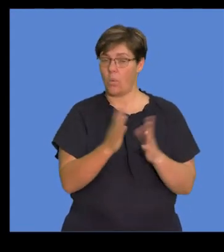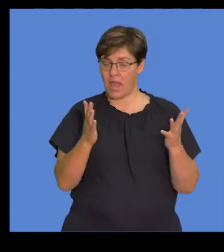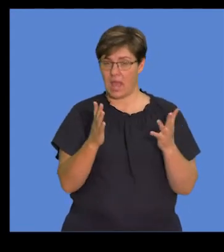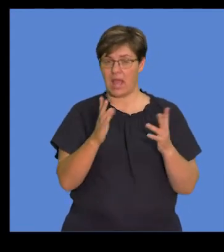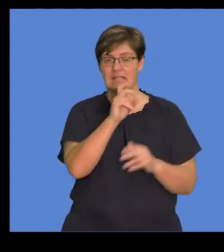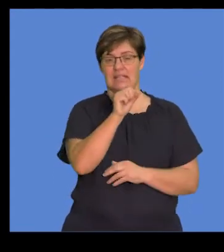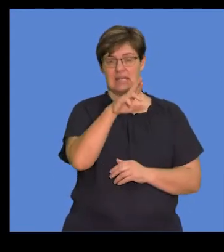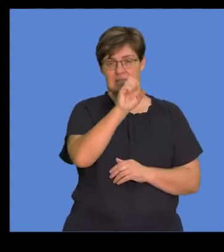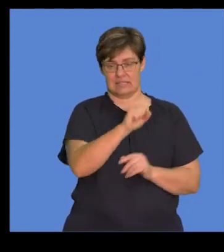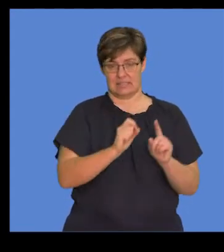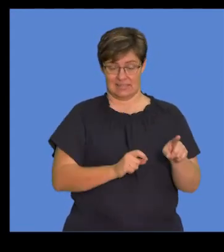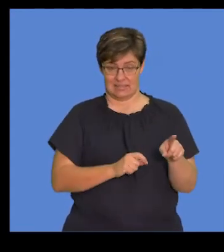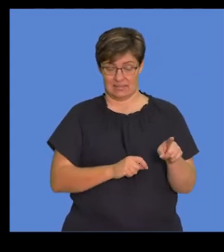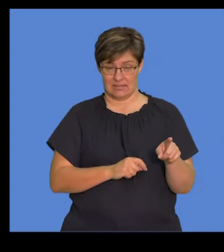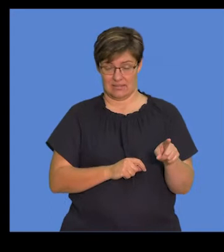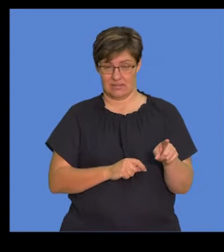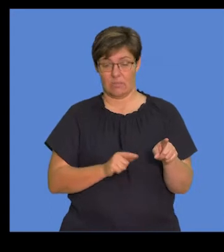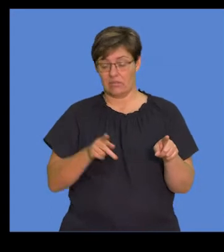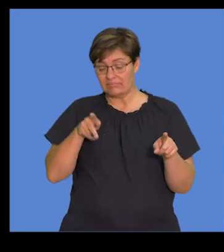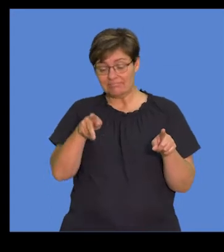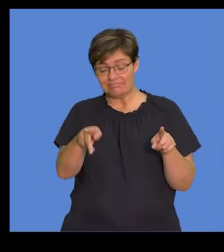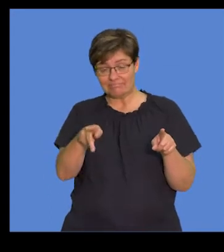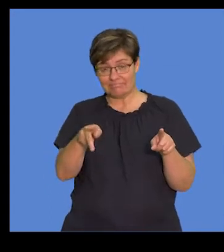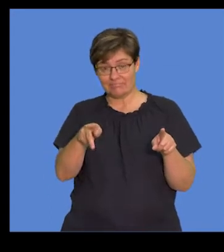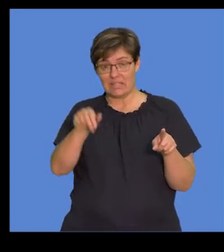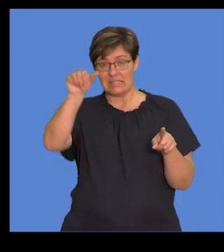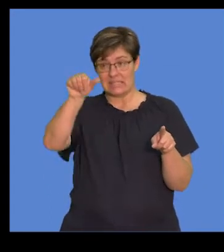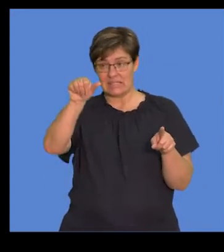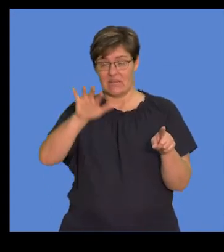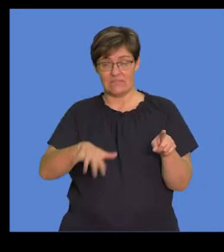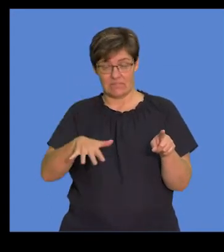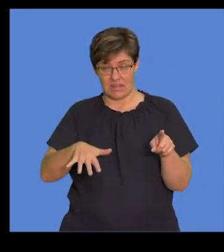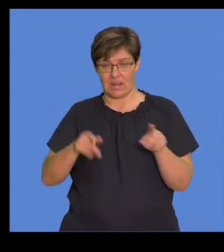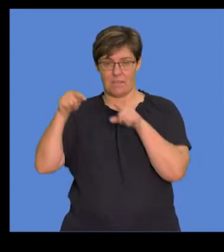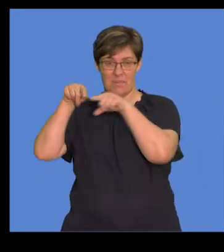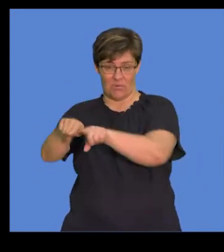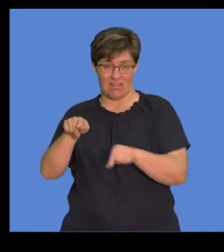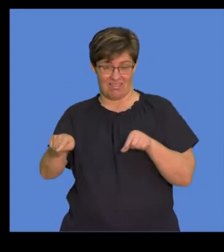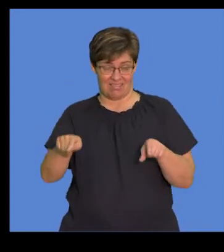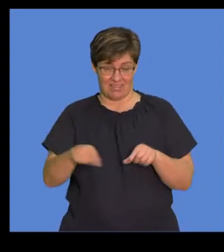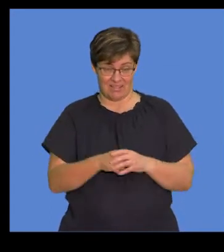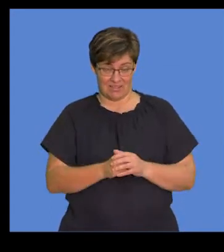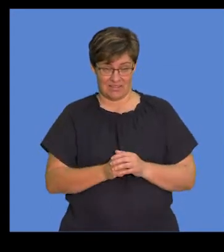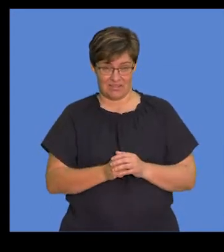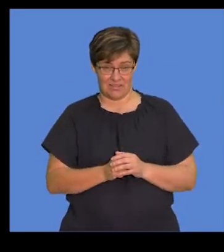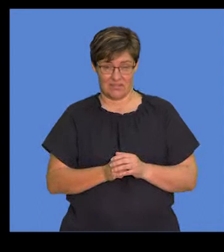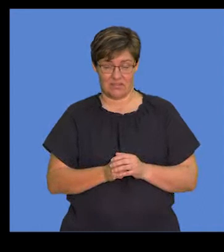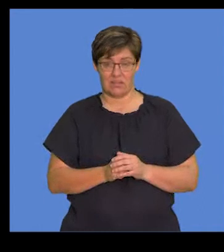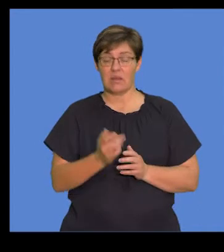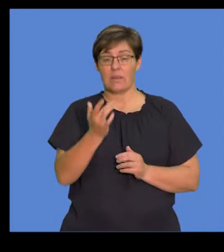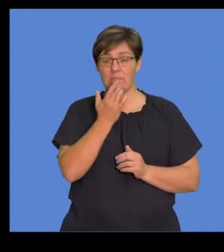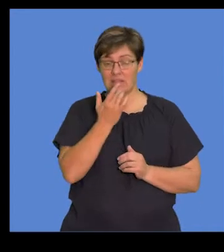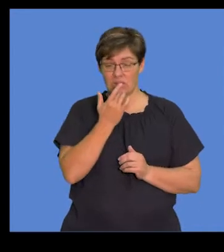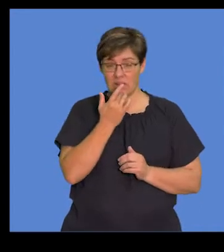So R is connected in series while the 6 ohm and the 15 ohm are connected in parallel. Now the resistance of the battery